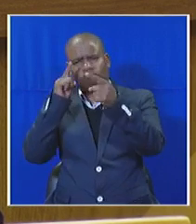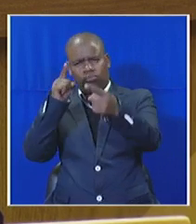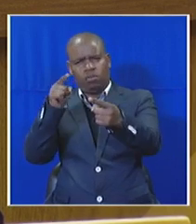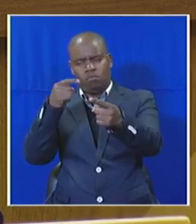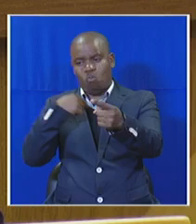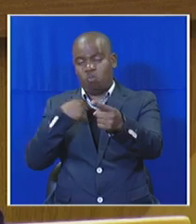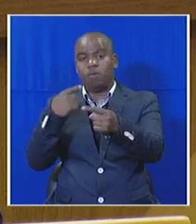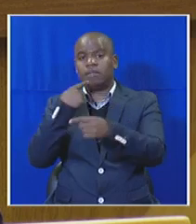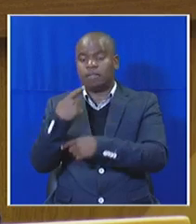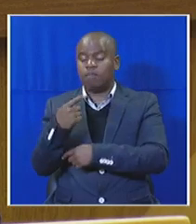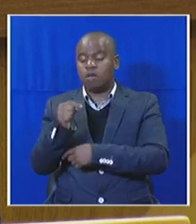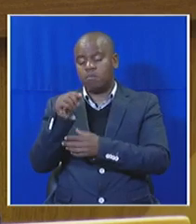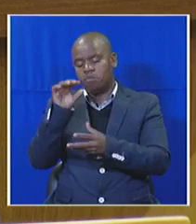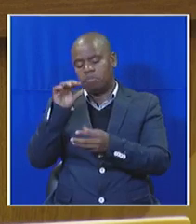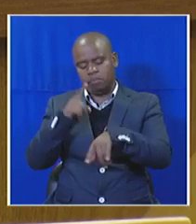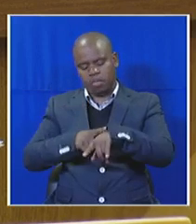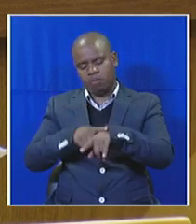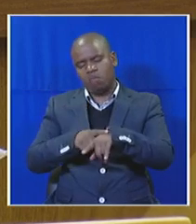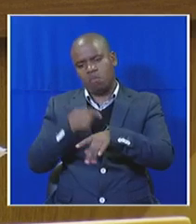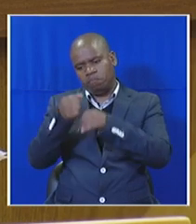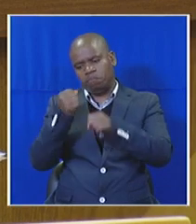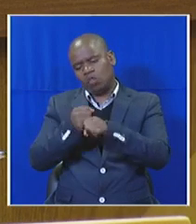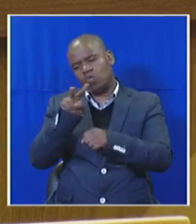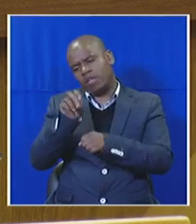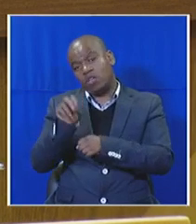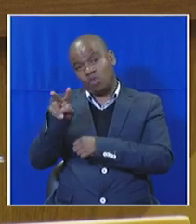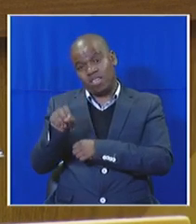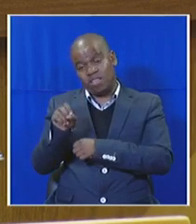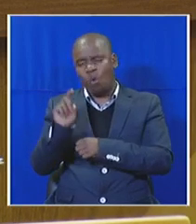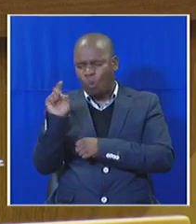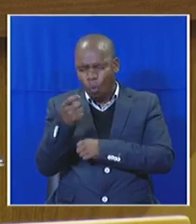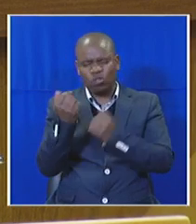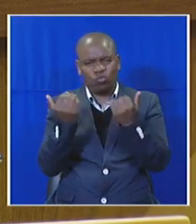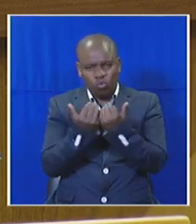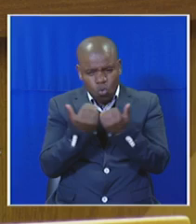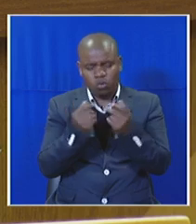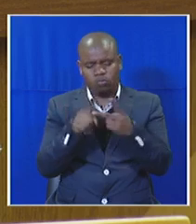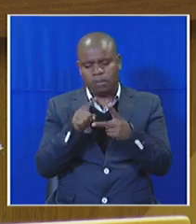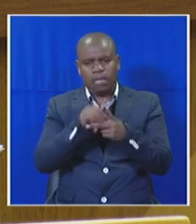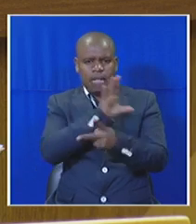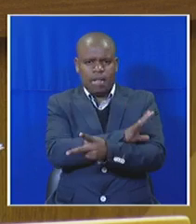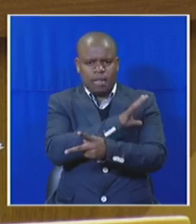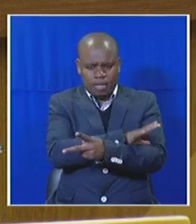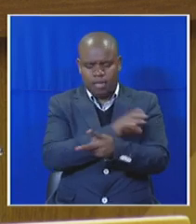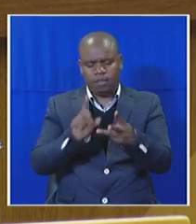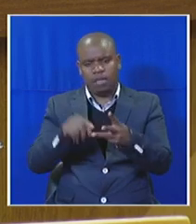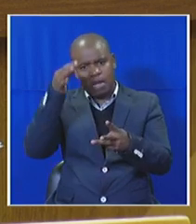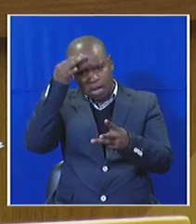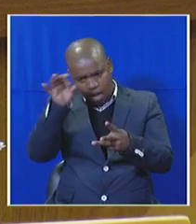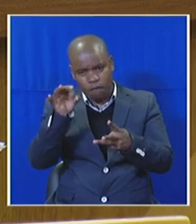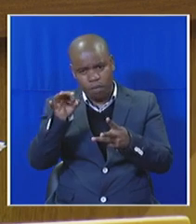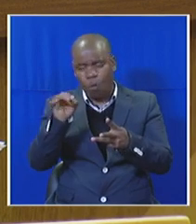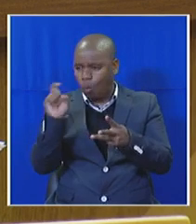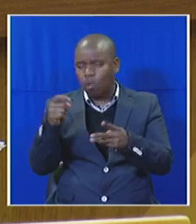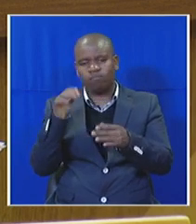are that by 2020, all schools, clinics, hospitals, and government facilities will